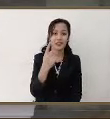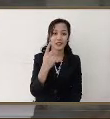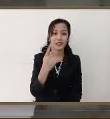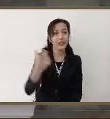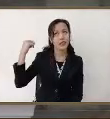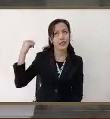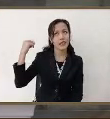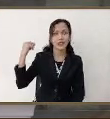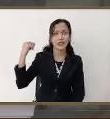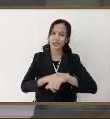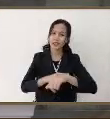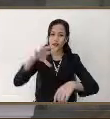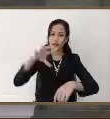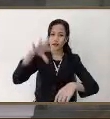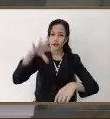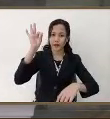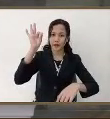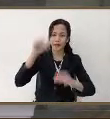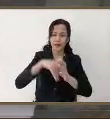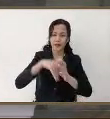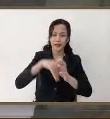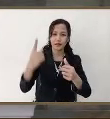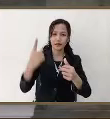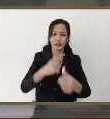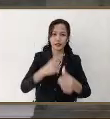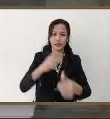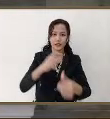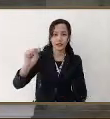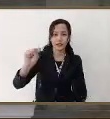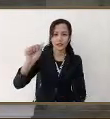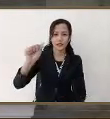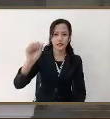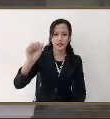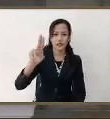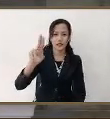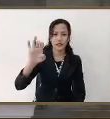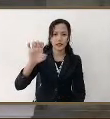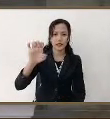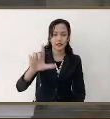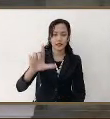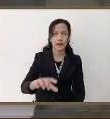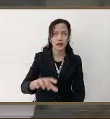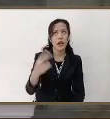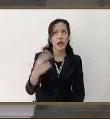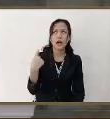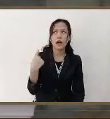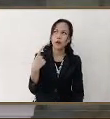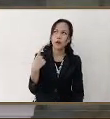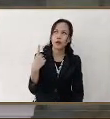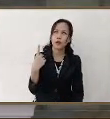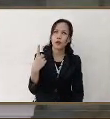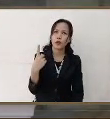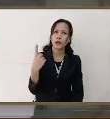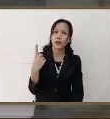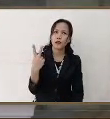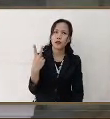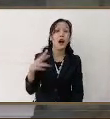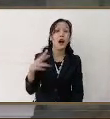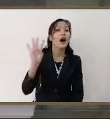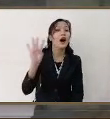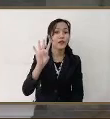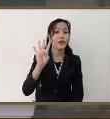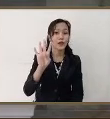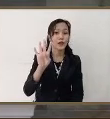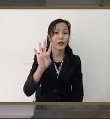1 Samuel. And meron tayo dito ng 1-2 of apat na